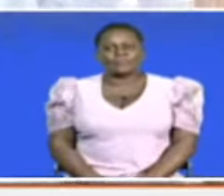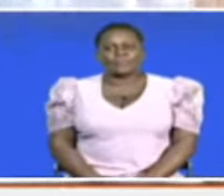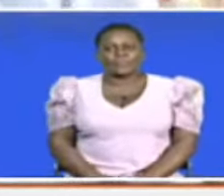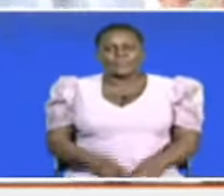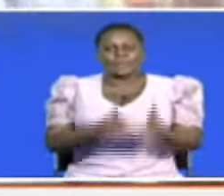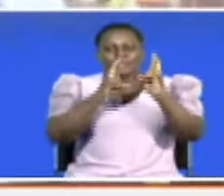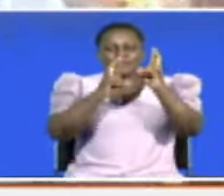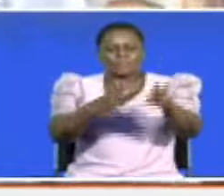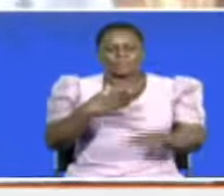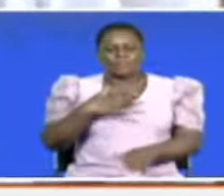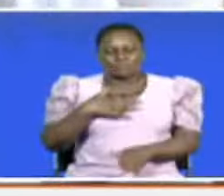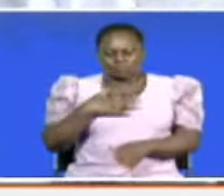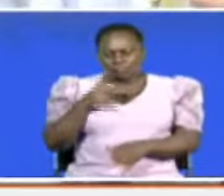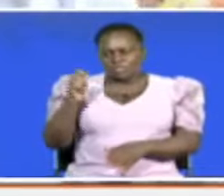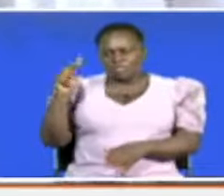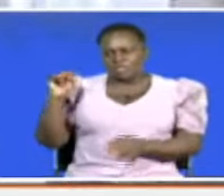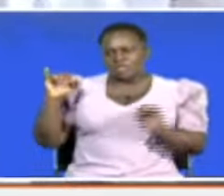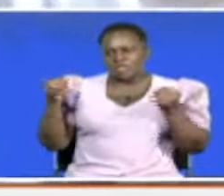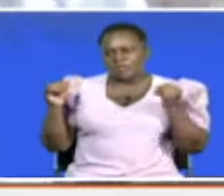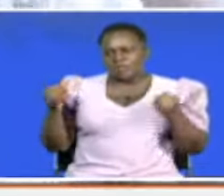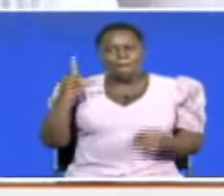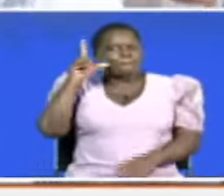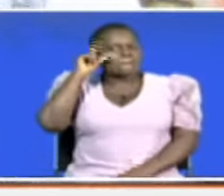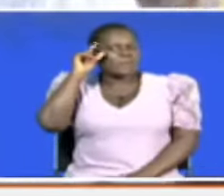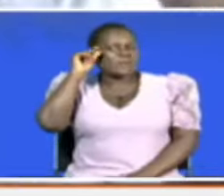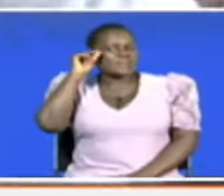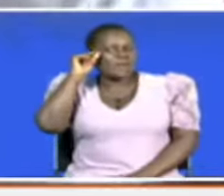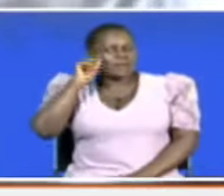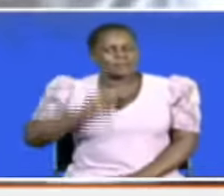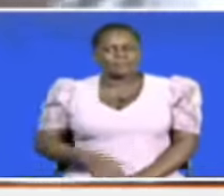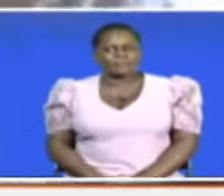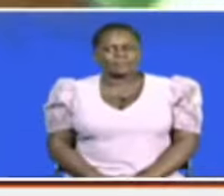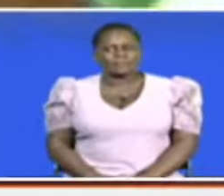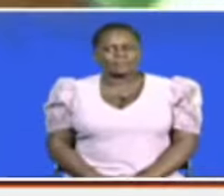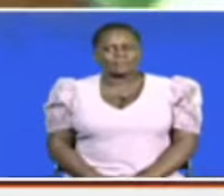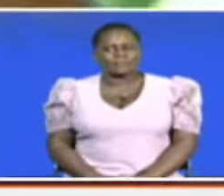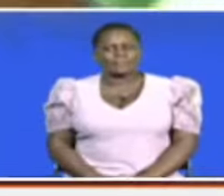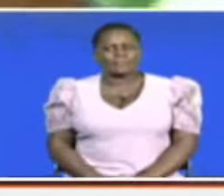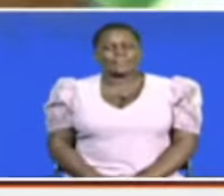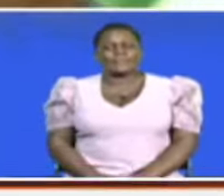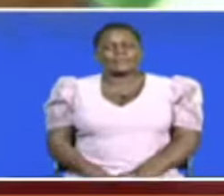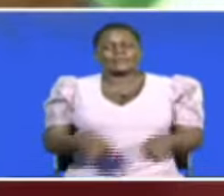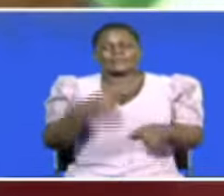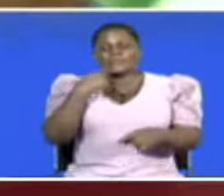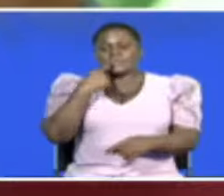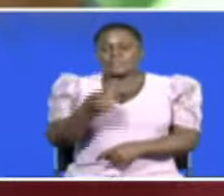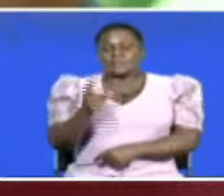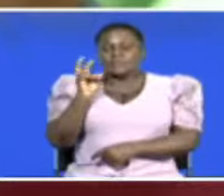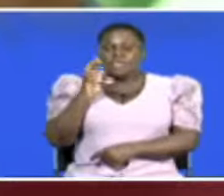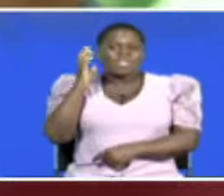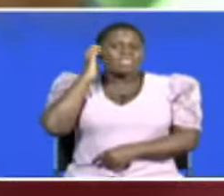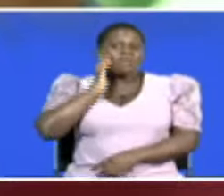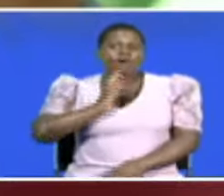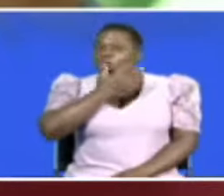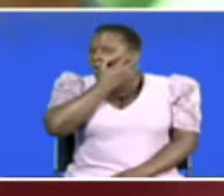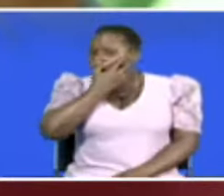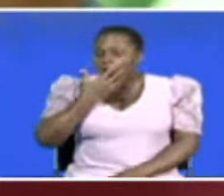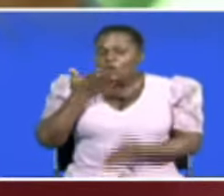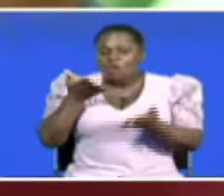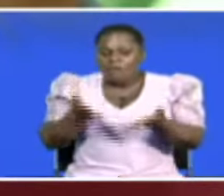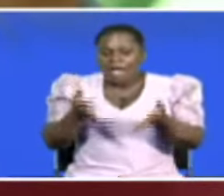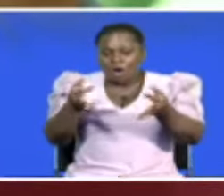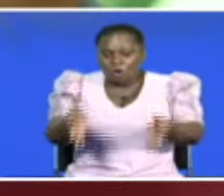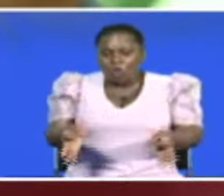Tobias Changi, KTN, Mombasa County. Well, as you have seen, Peter Anyang' Nyong'o has